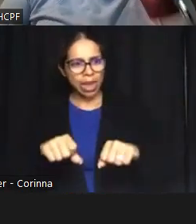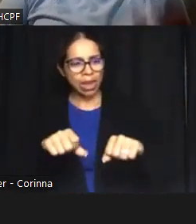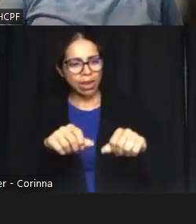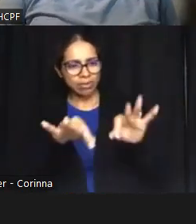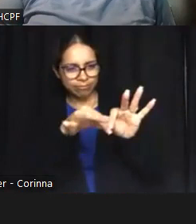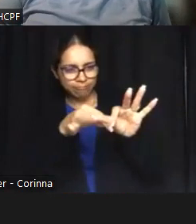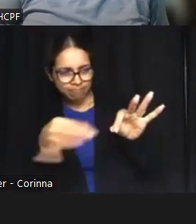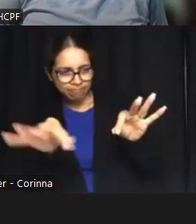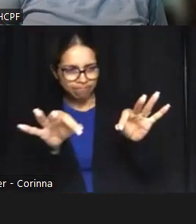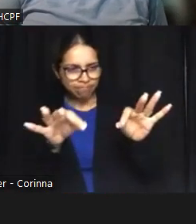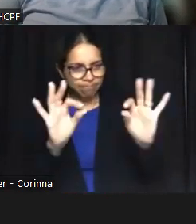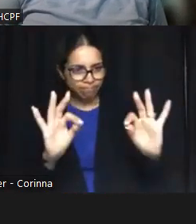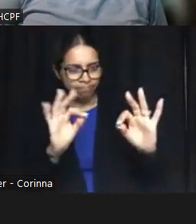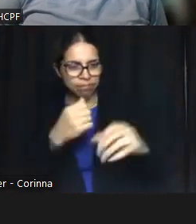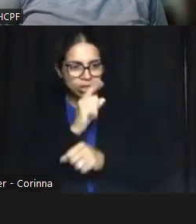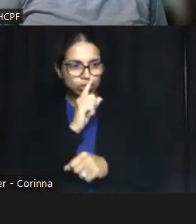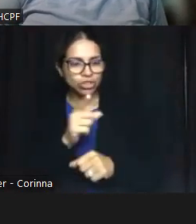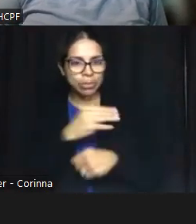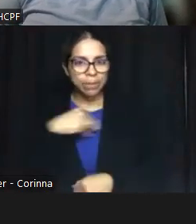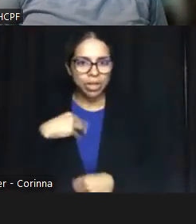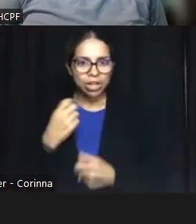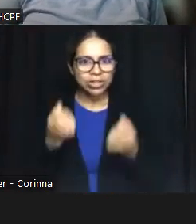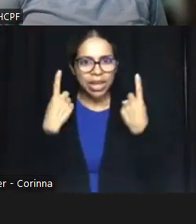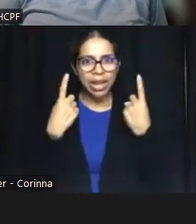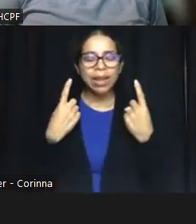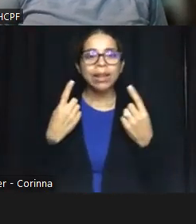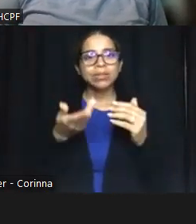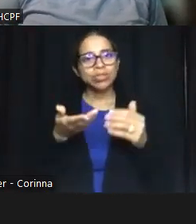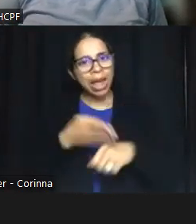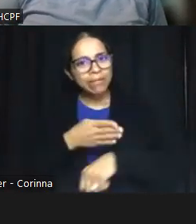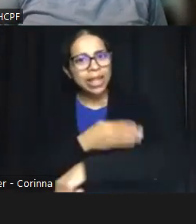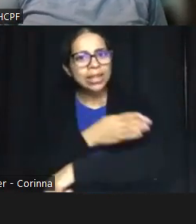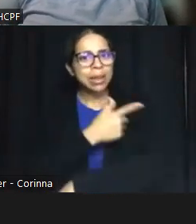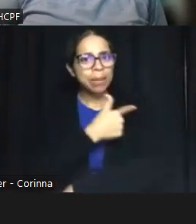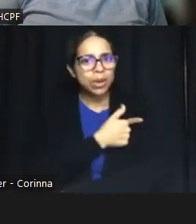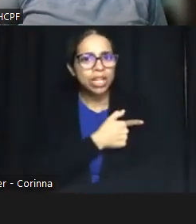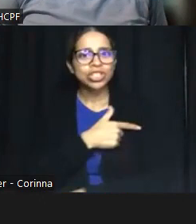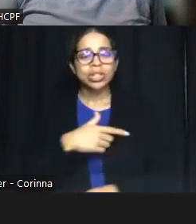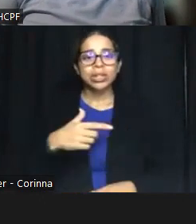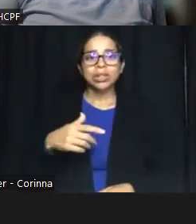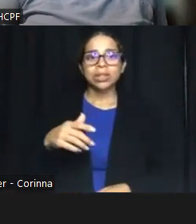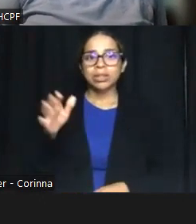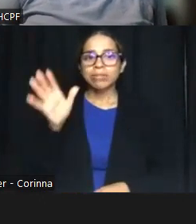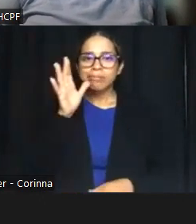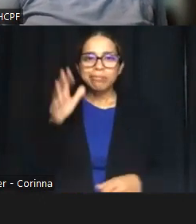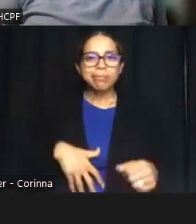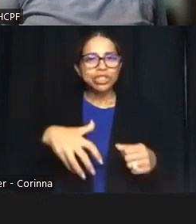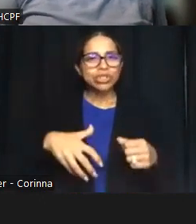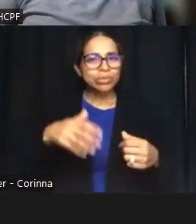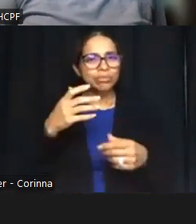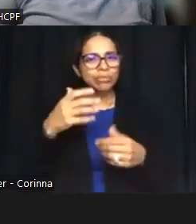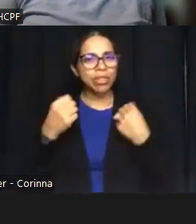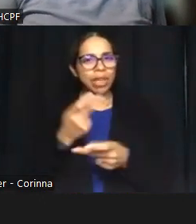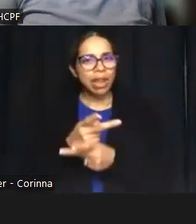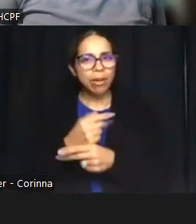preventative care. It's all about advancing immunizations, maternal care, making things are easy to understand.